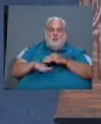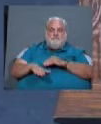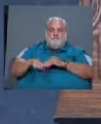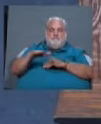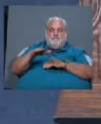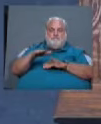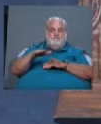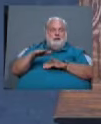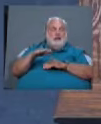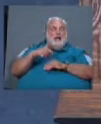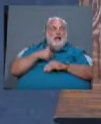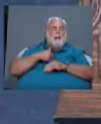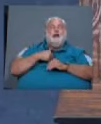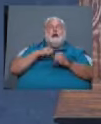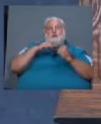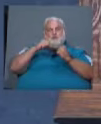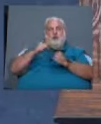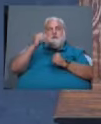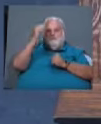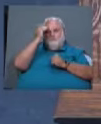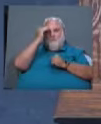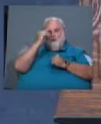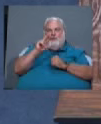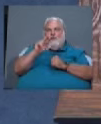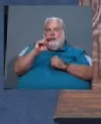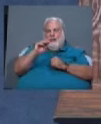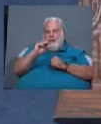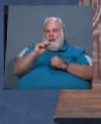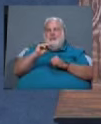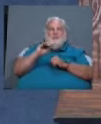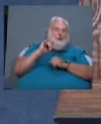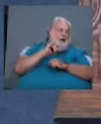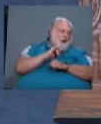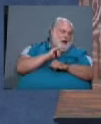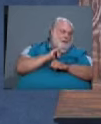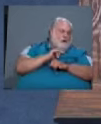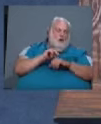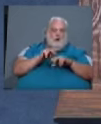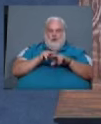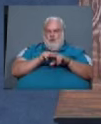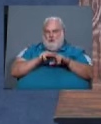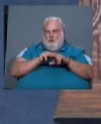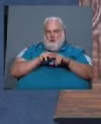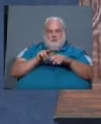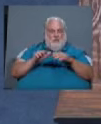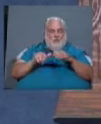real familiar with 3M, the airport, the trains in that area.